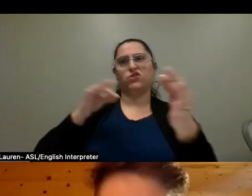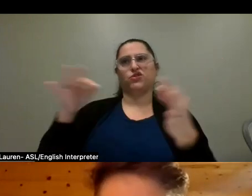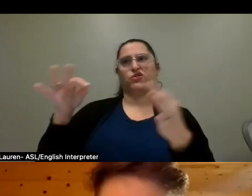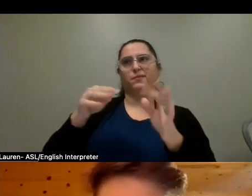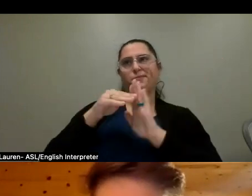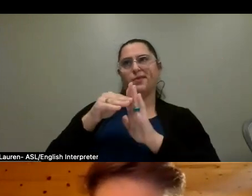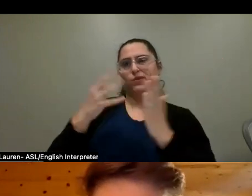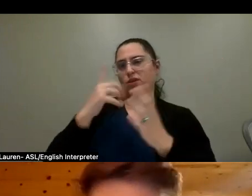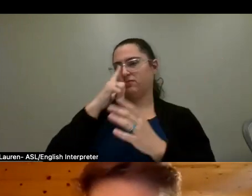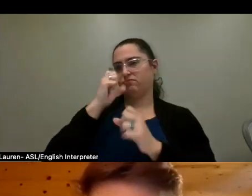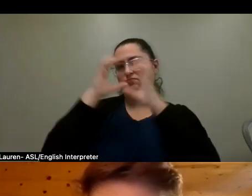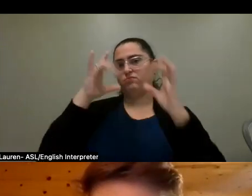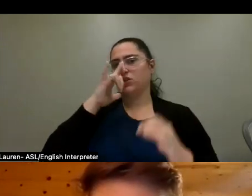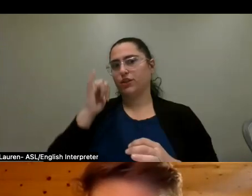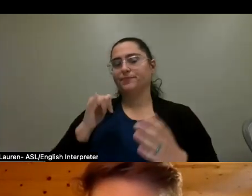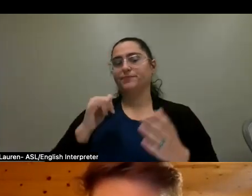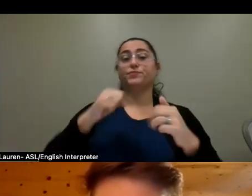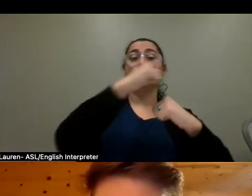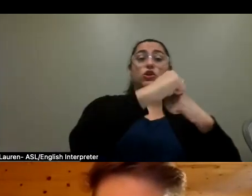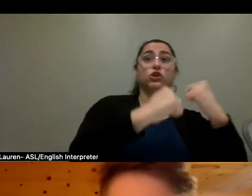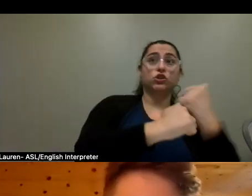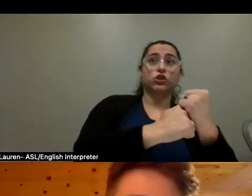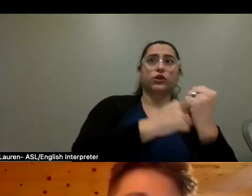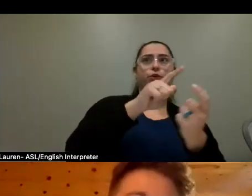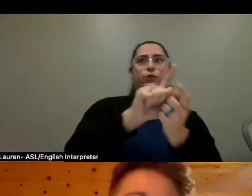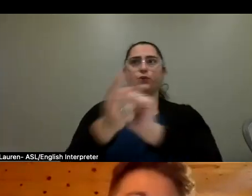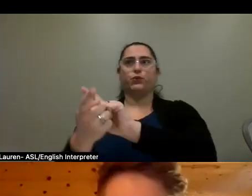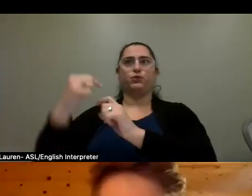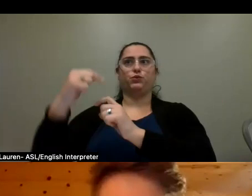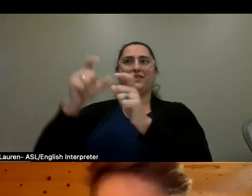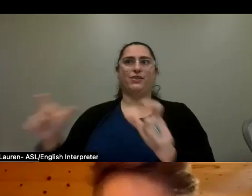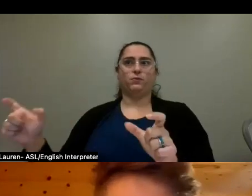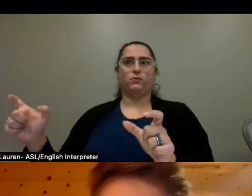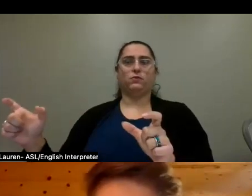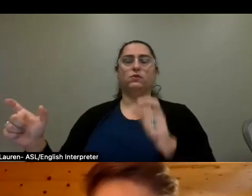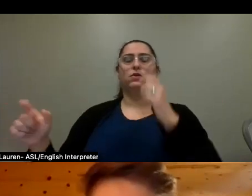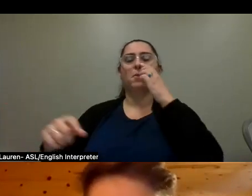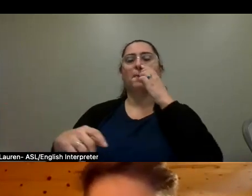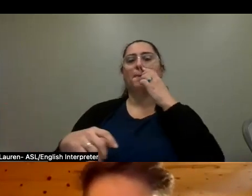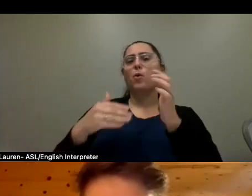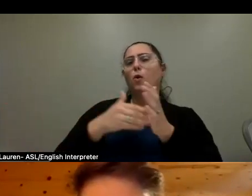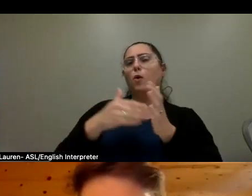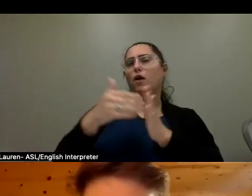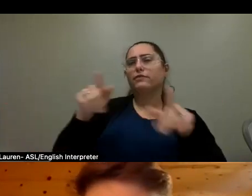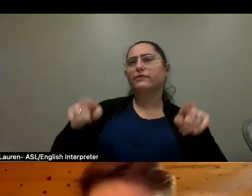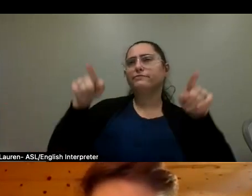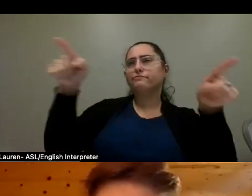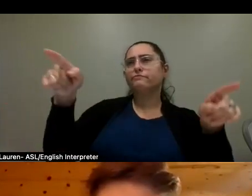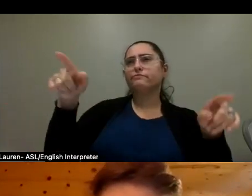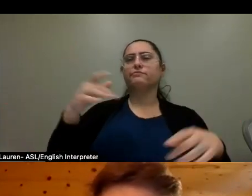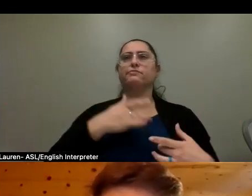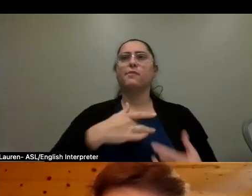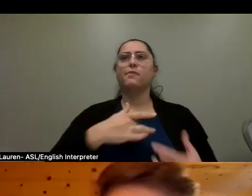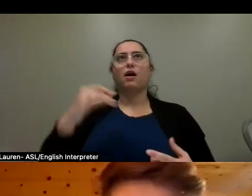a structure to sequence model, and some of the analogies that often people think in protein machine